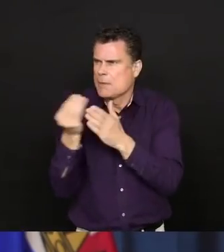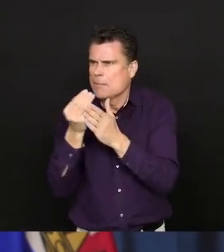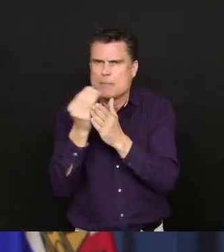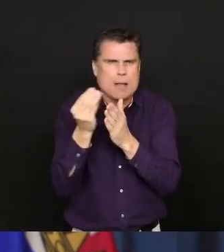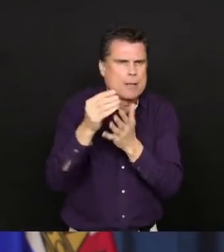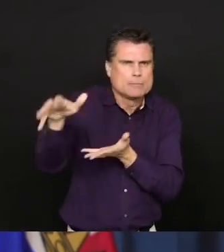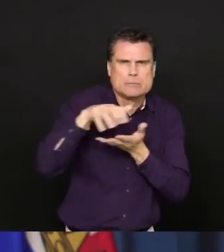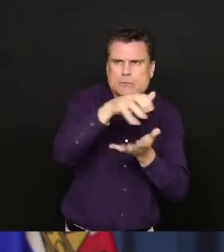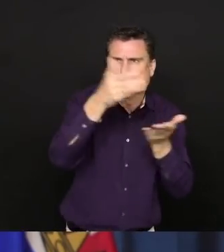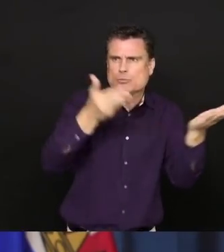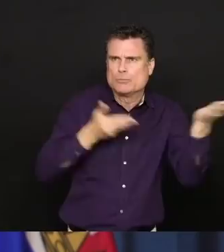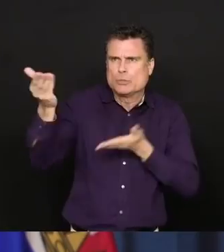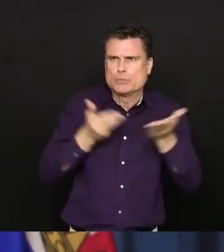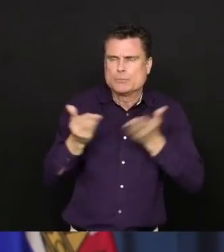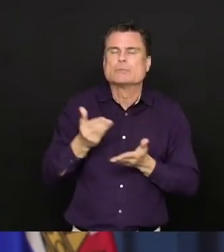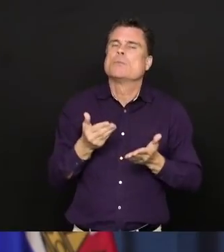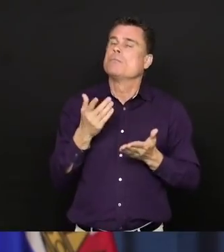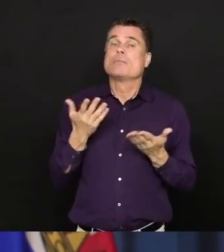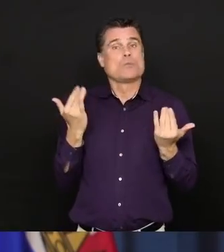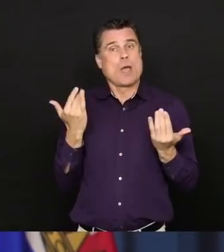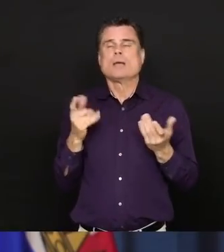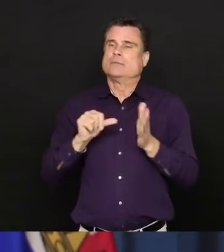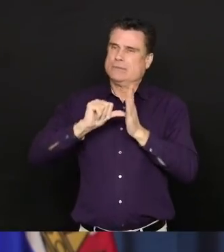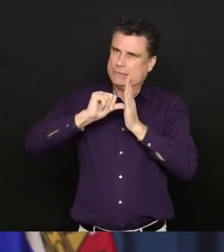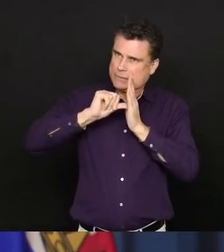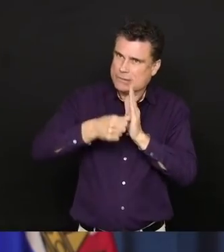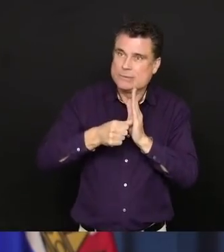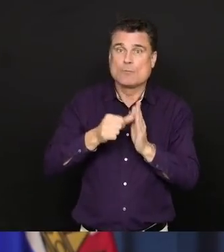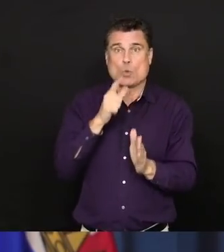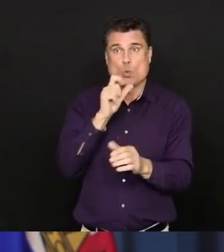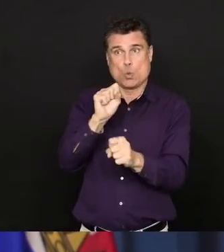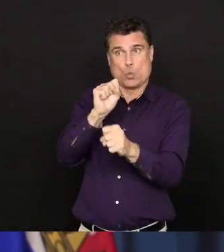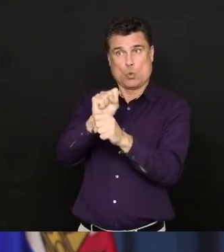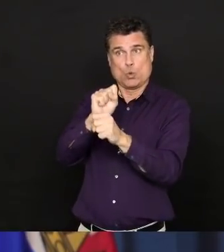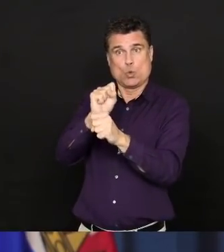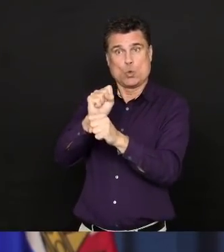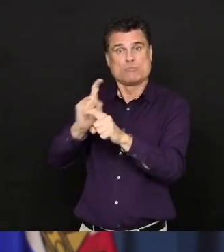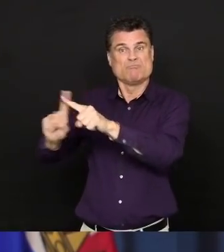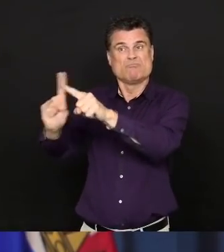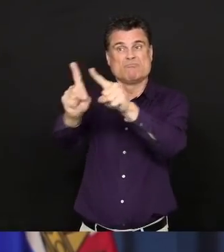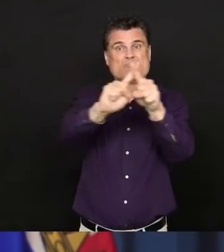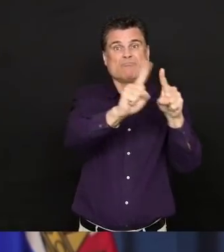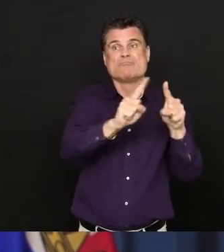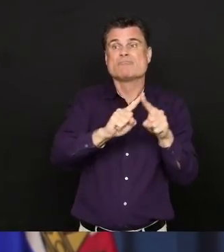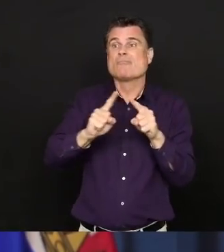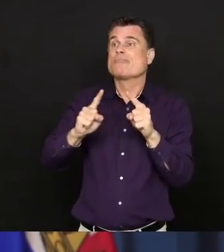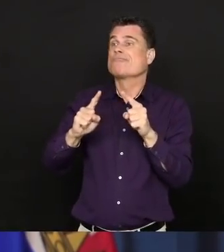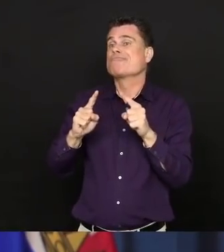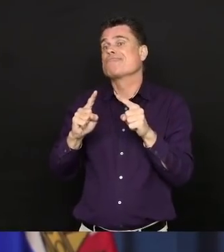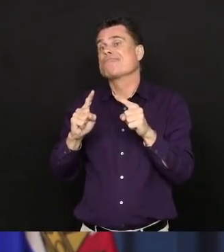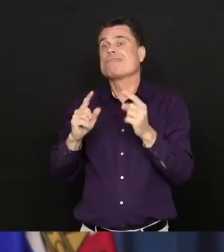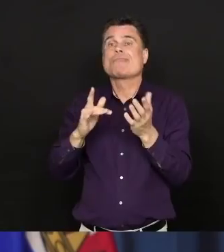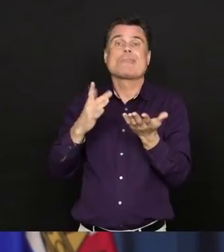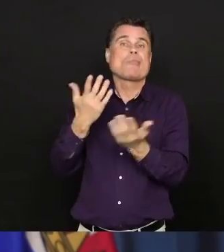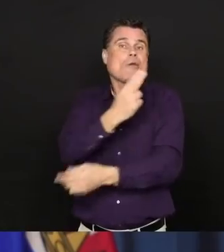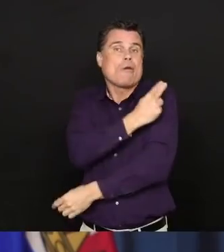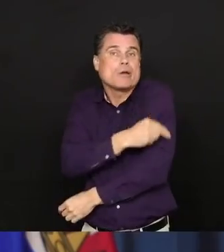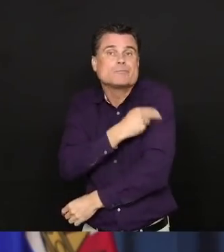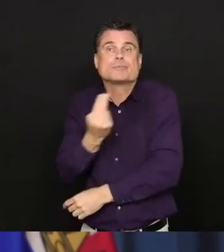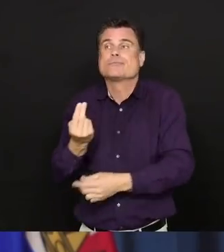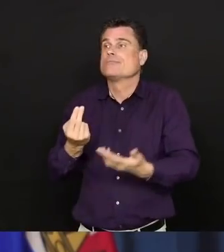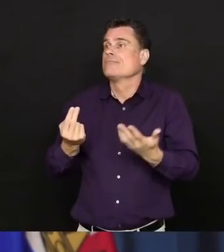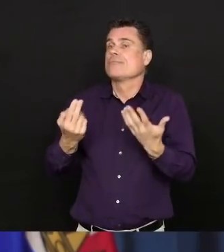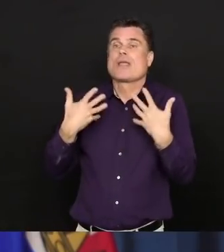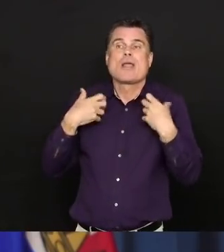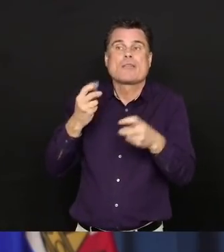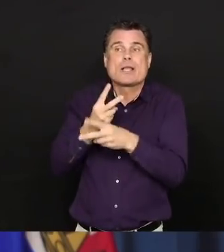Canada has had some successes recently, and we are heartened by that, and we believe we are working hard and we'll have success ourselves. That